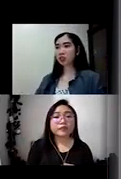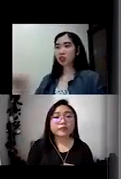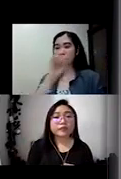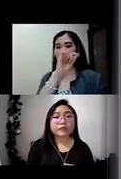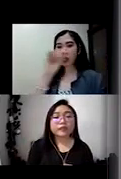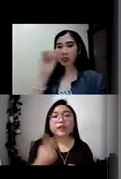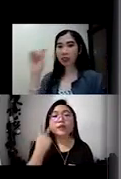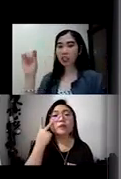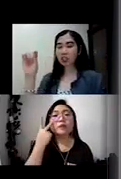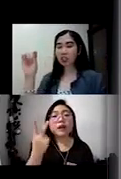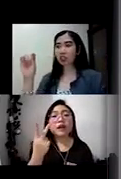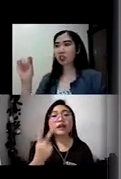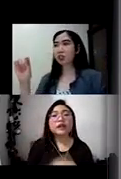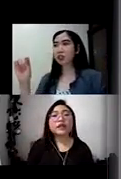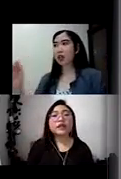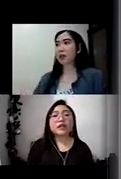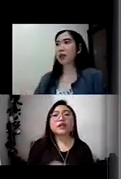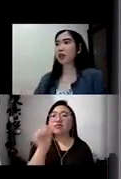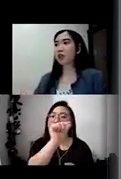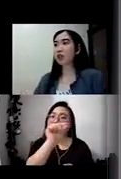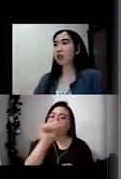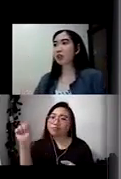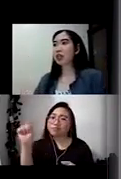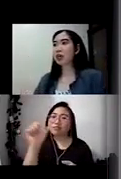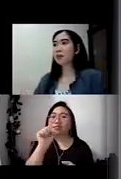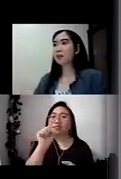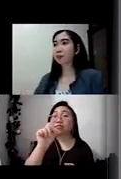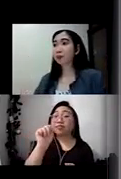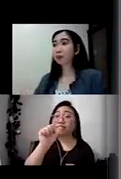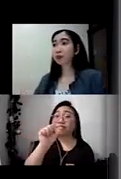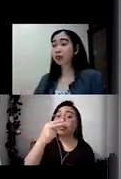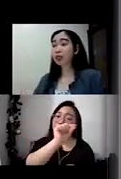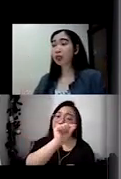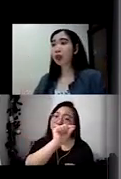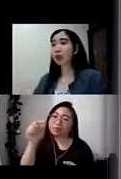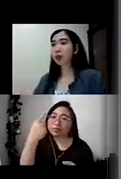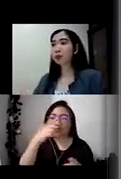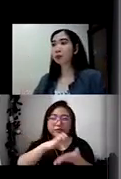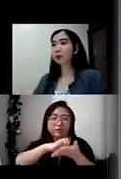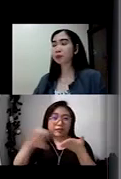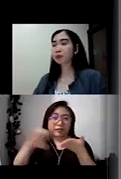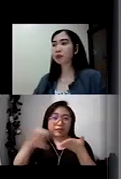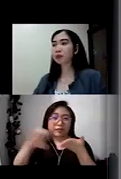Makikita nyo lang na in-slash lang niya, pero the